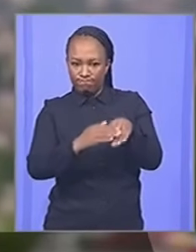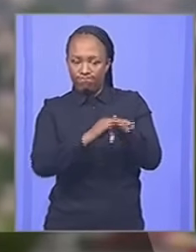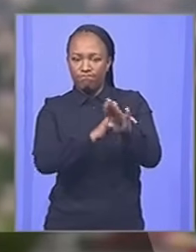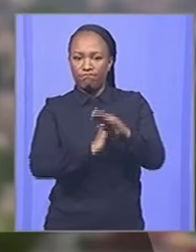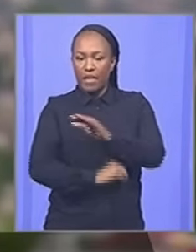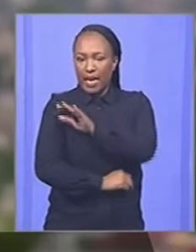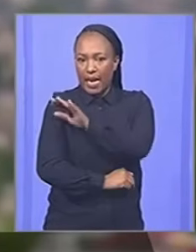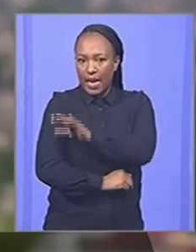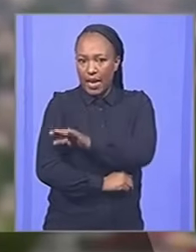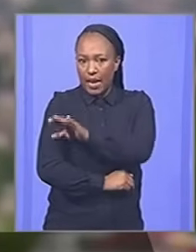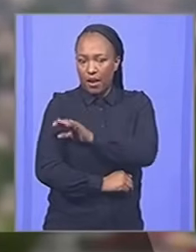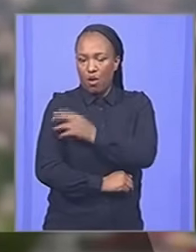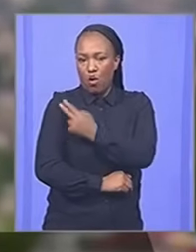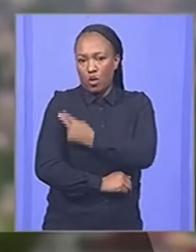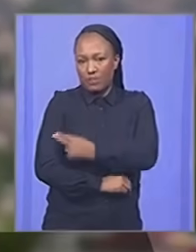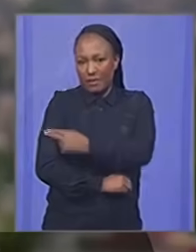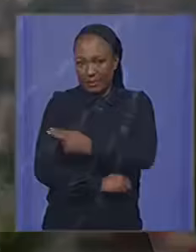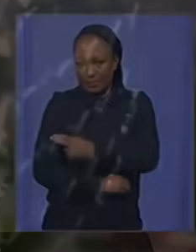facility.